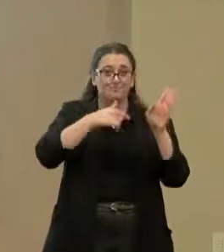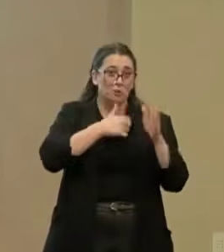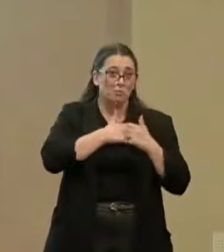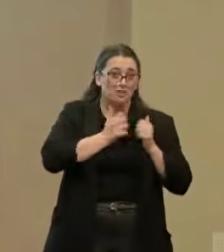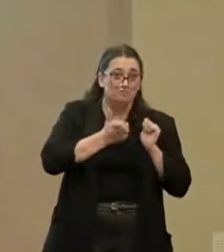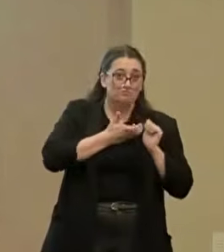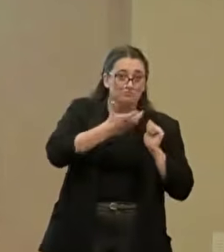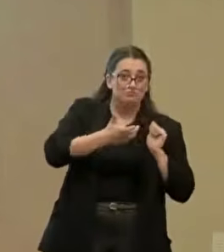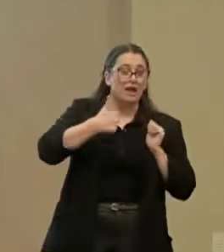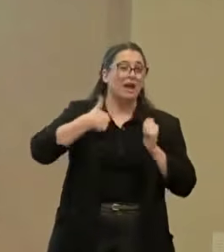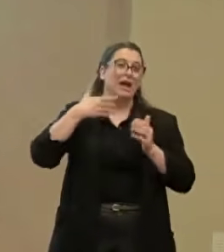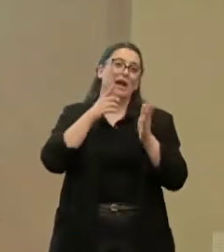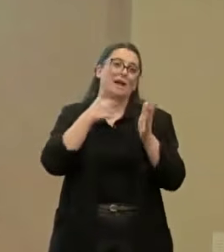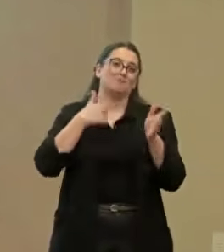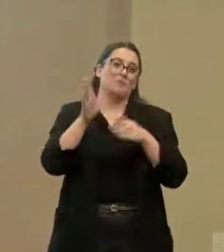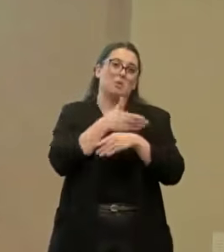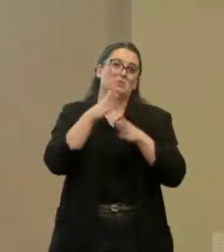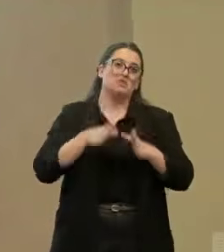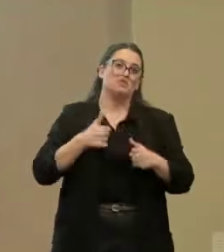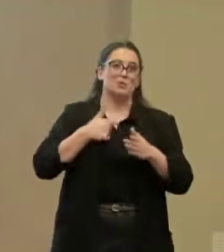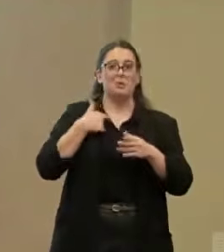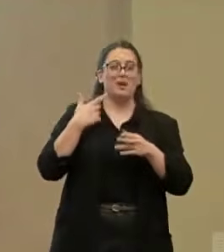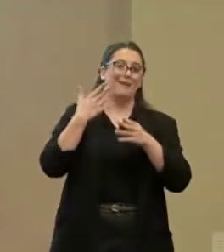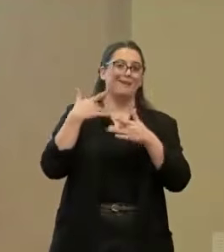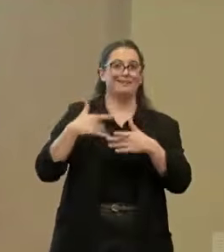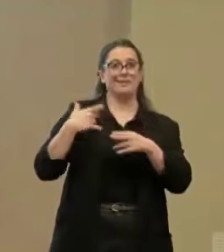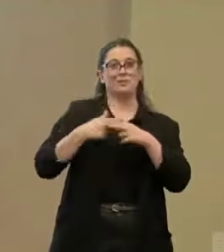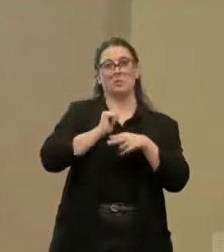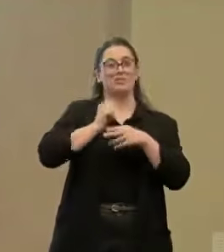musician, so open-eared as well. And yeah.